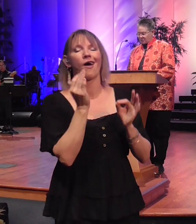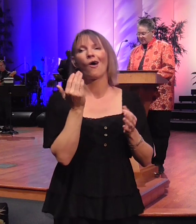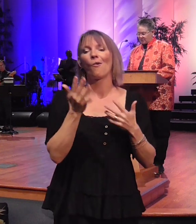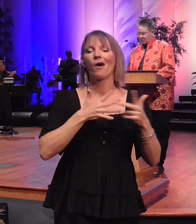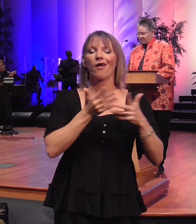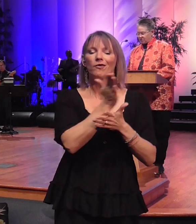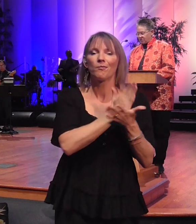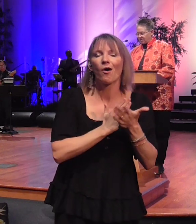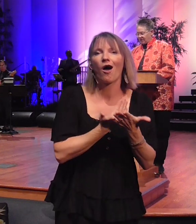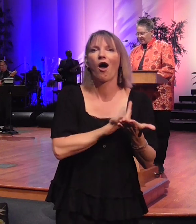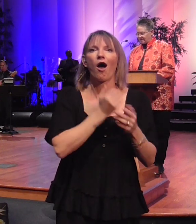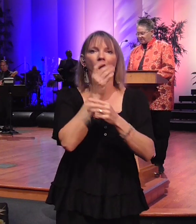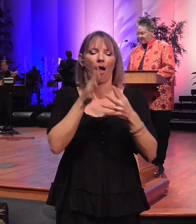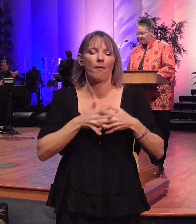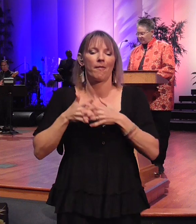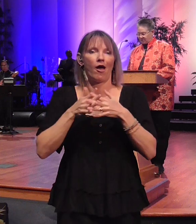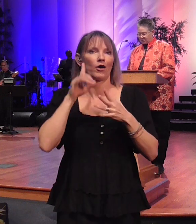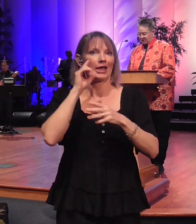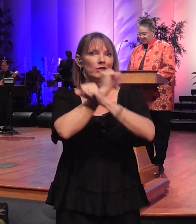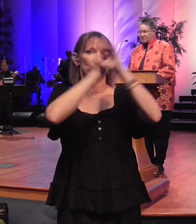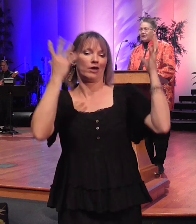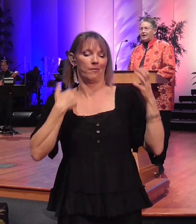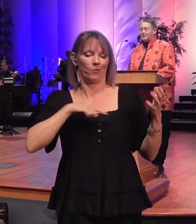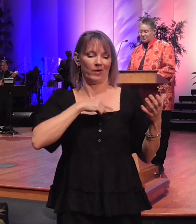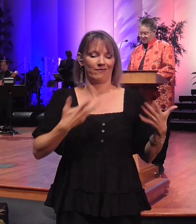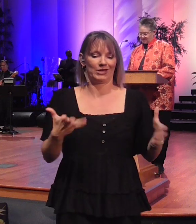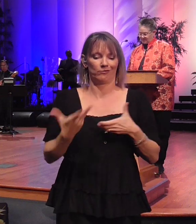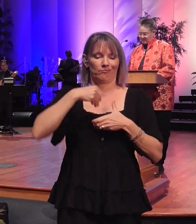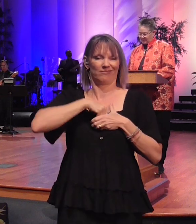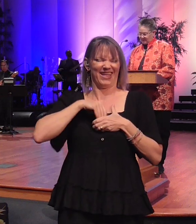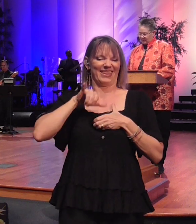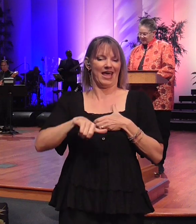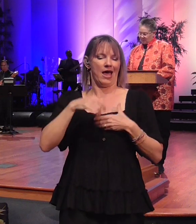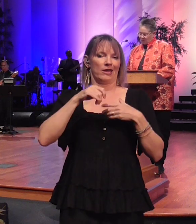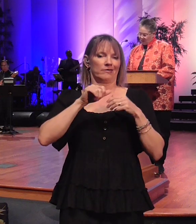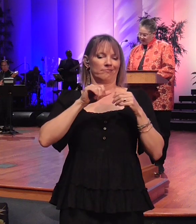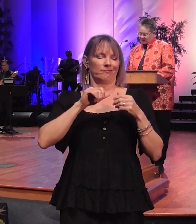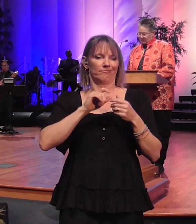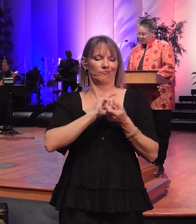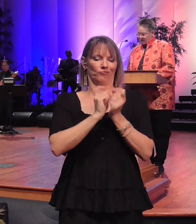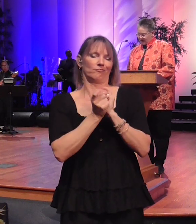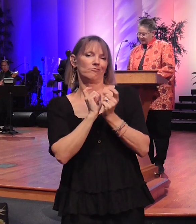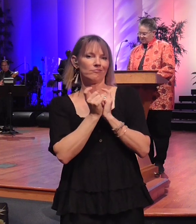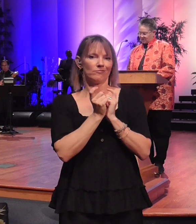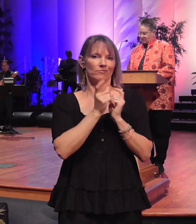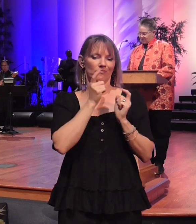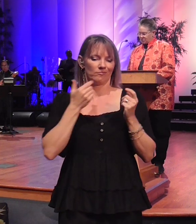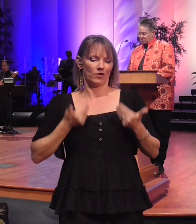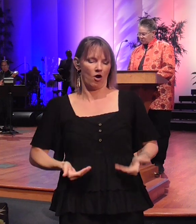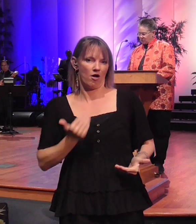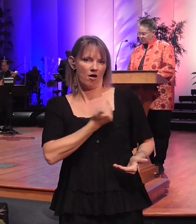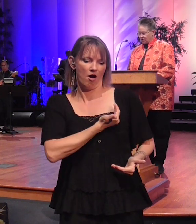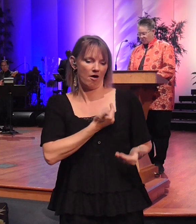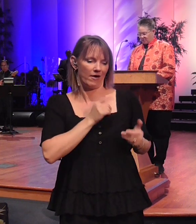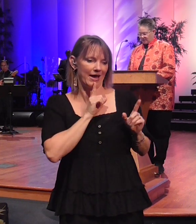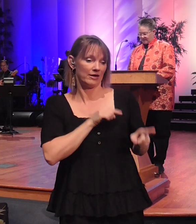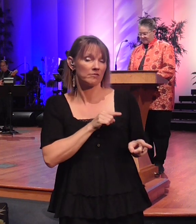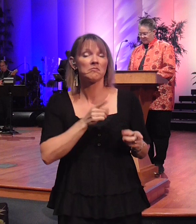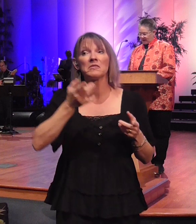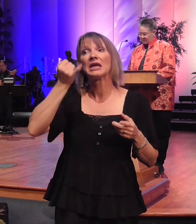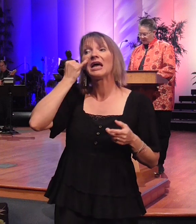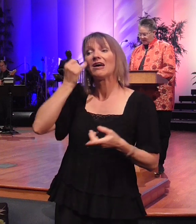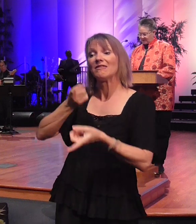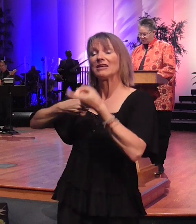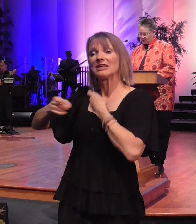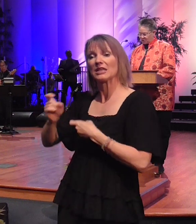we've internalized inevitably shapes that answer. But what if you answered from your soul's calling, that